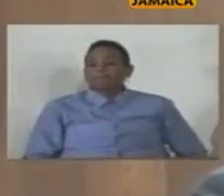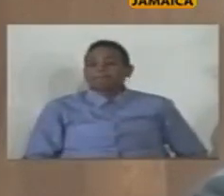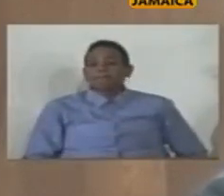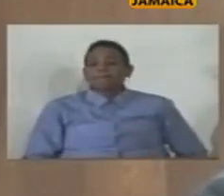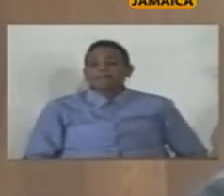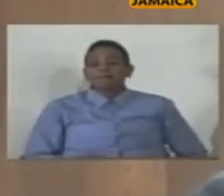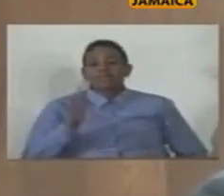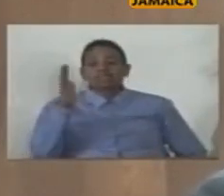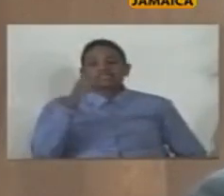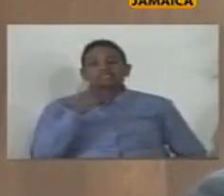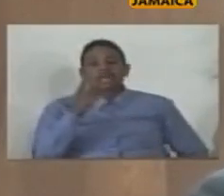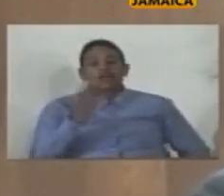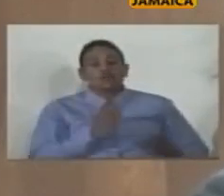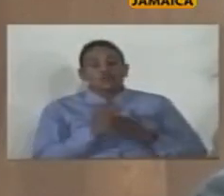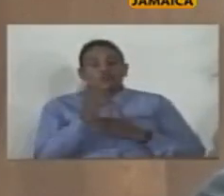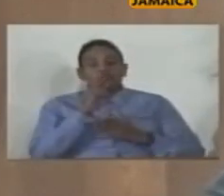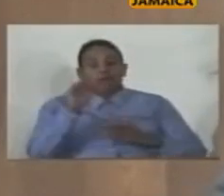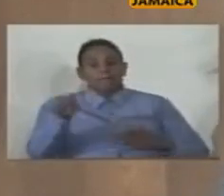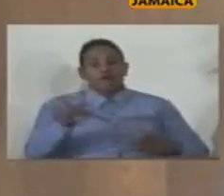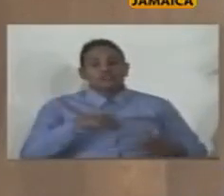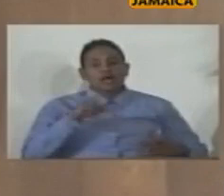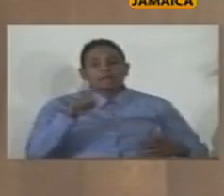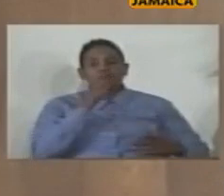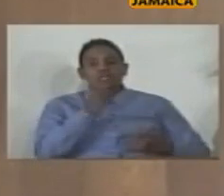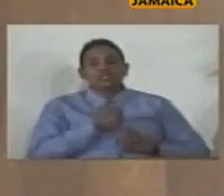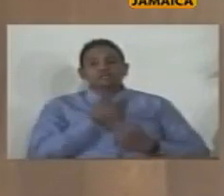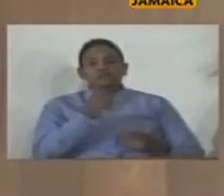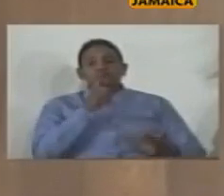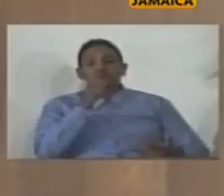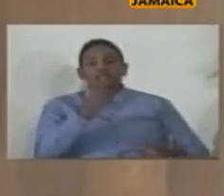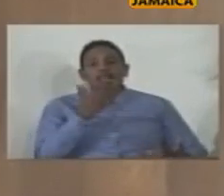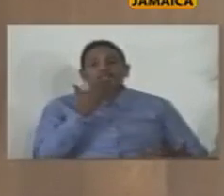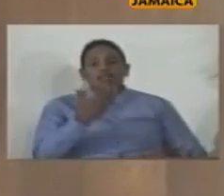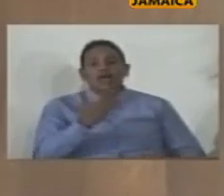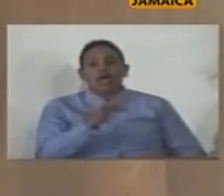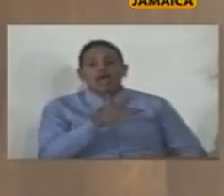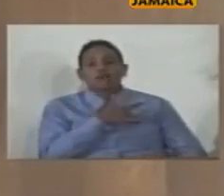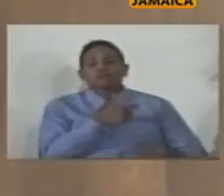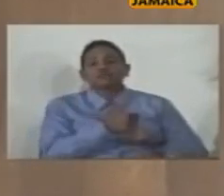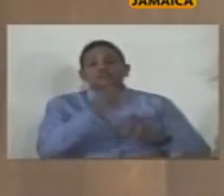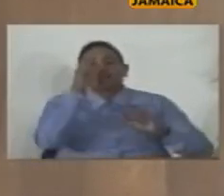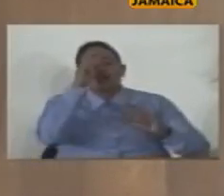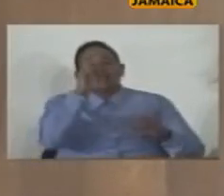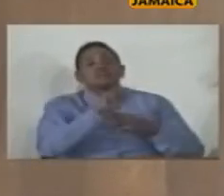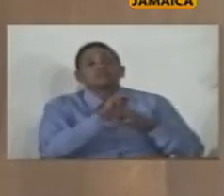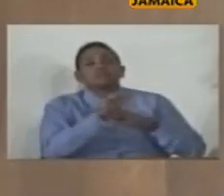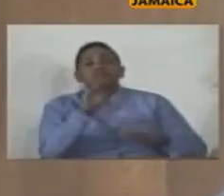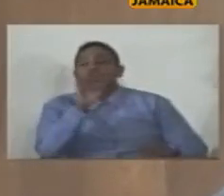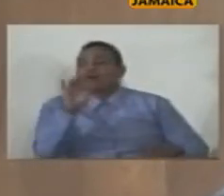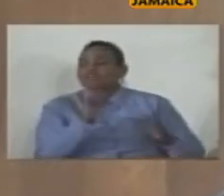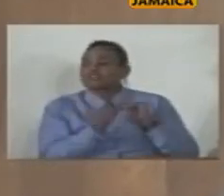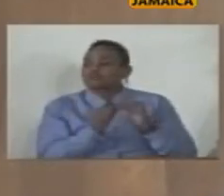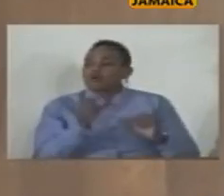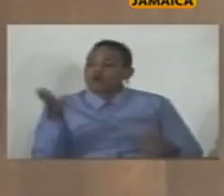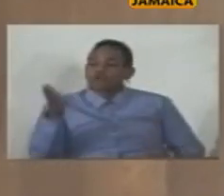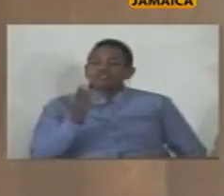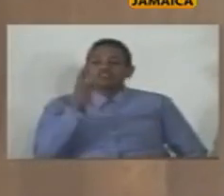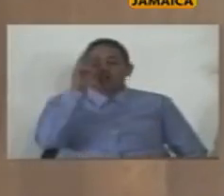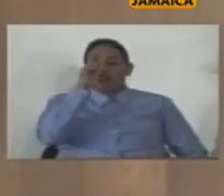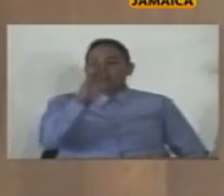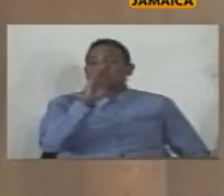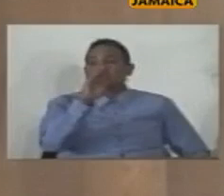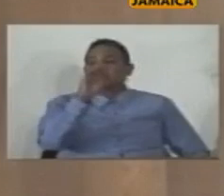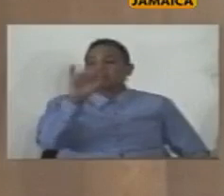must. And here I must express sincere thanks and appreciation to the Honourable Minister of Sports, Honourable Babs